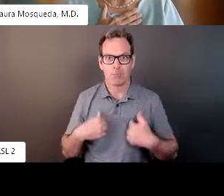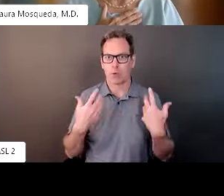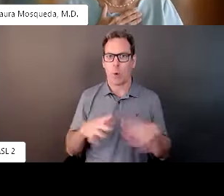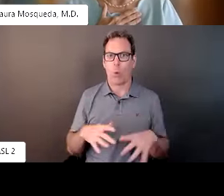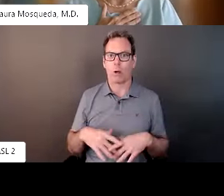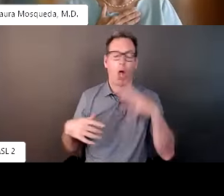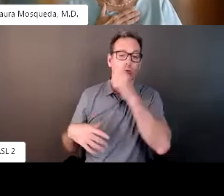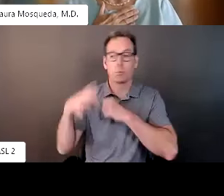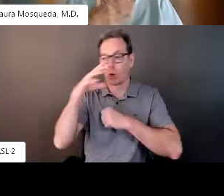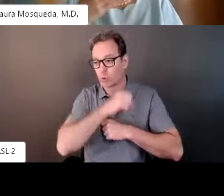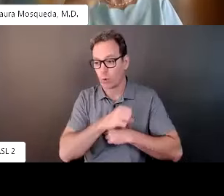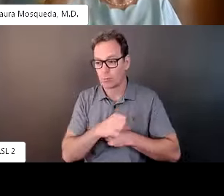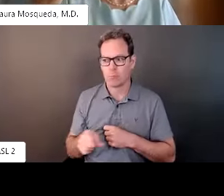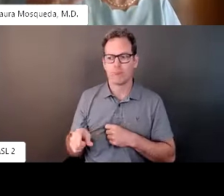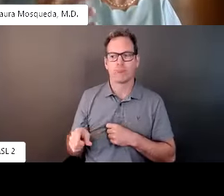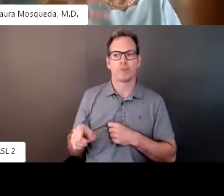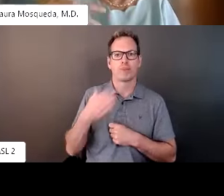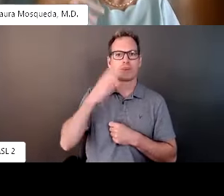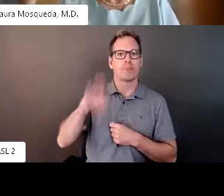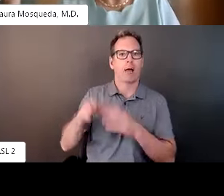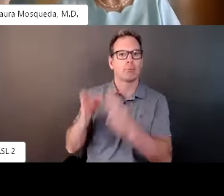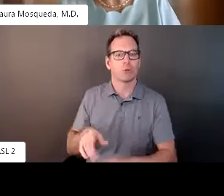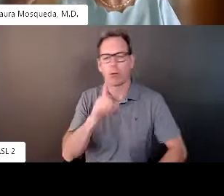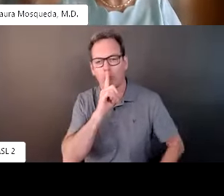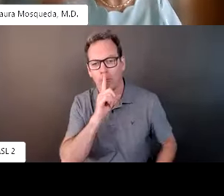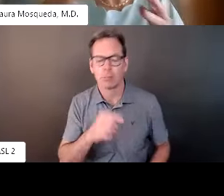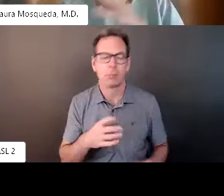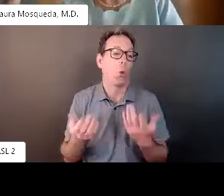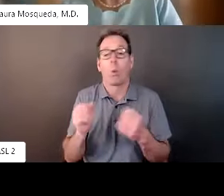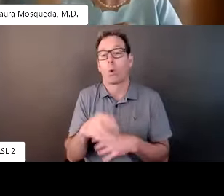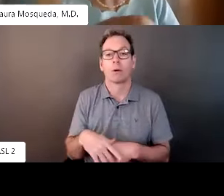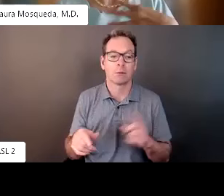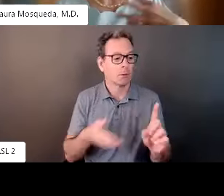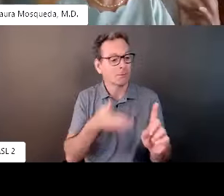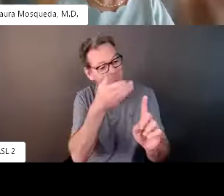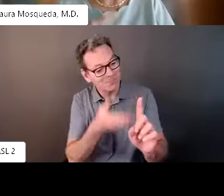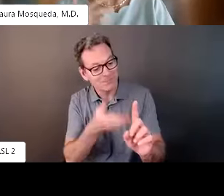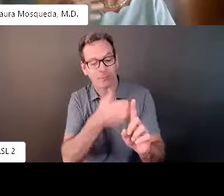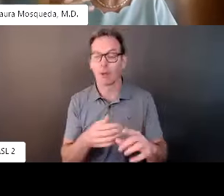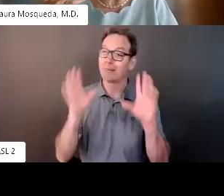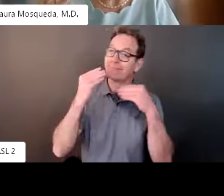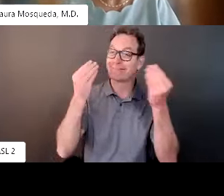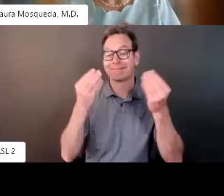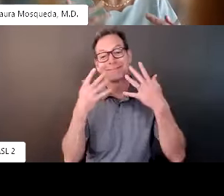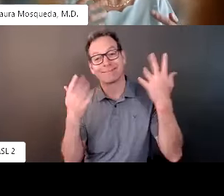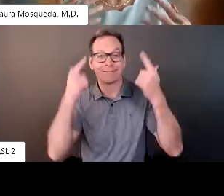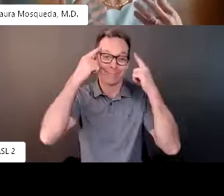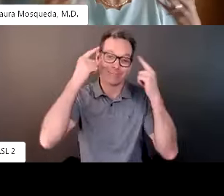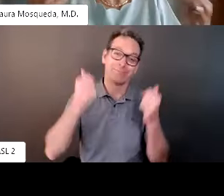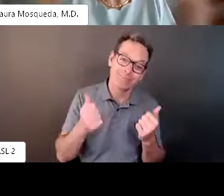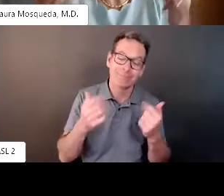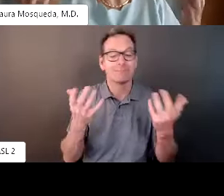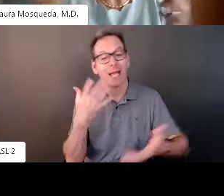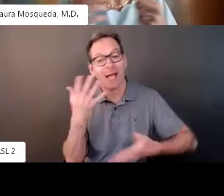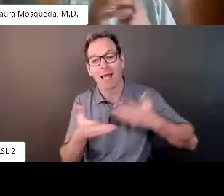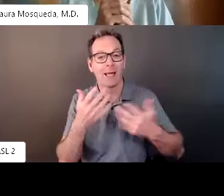assumptions. I'll see somebody who seems pleasantly demented, they're not having behavioral challenges, and